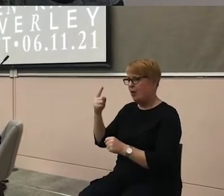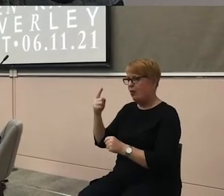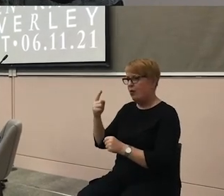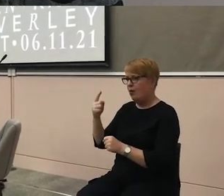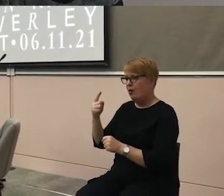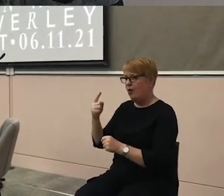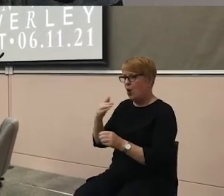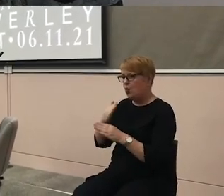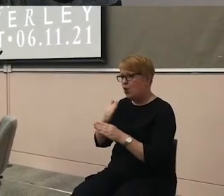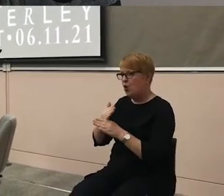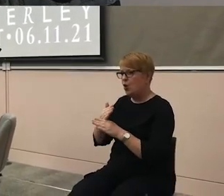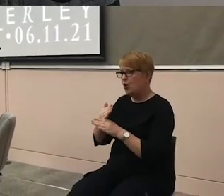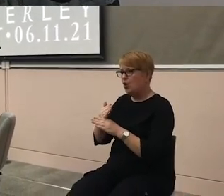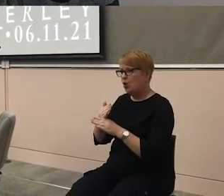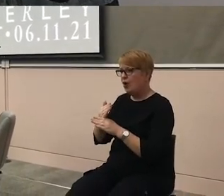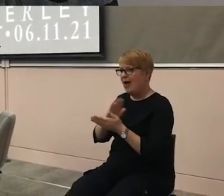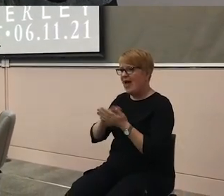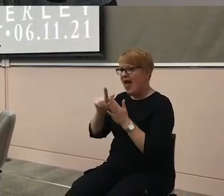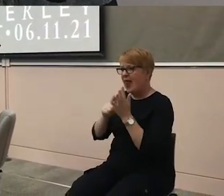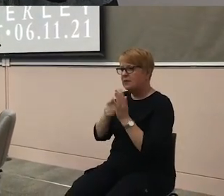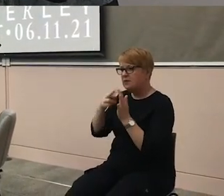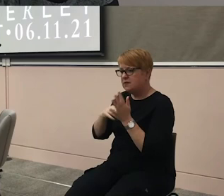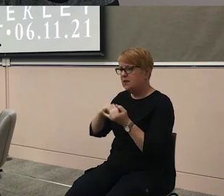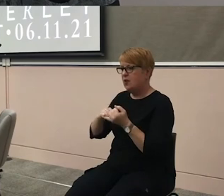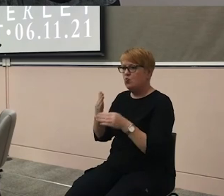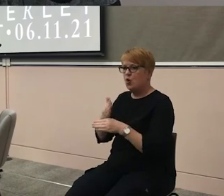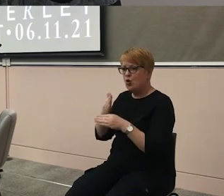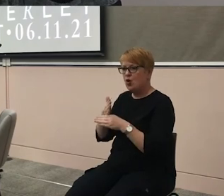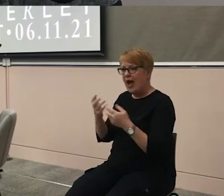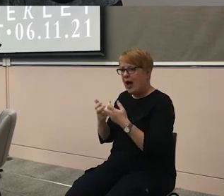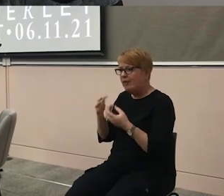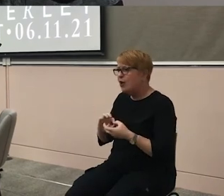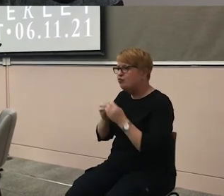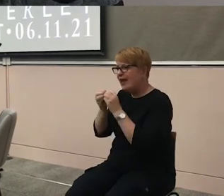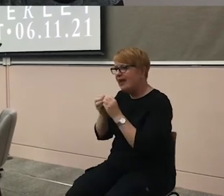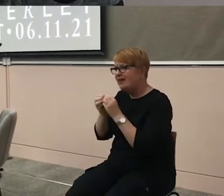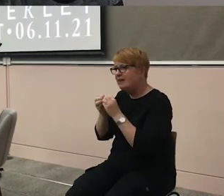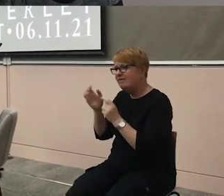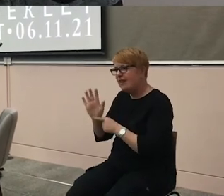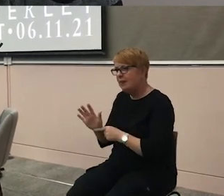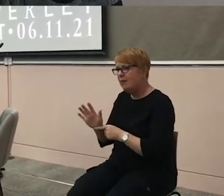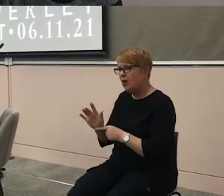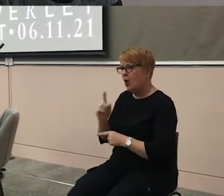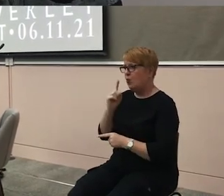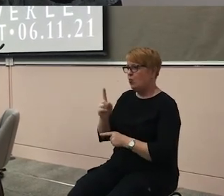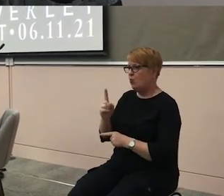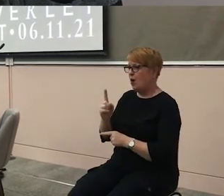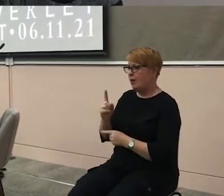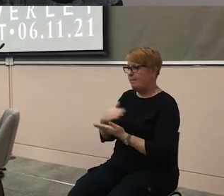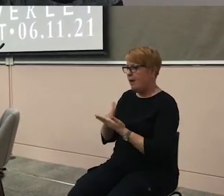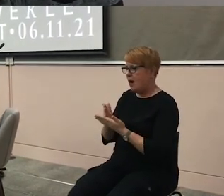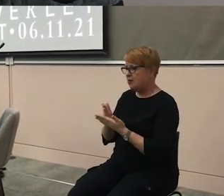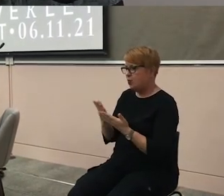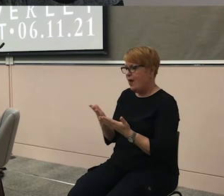film and that they like there's one piece which is owned by Tate where